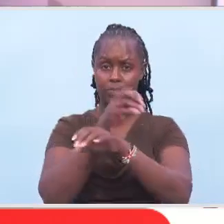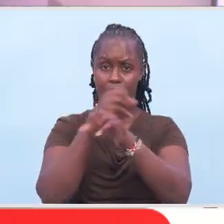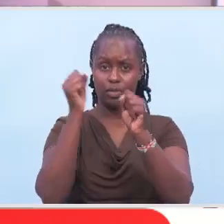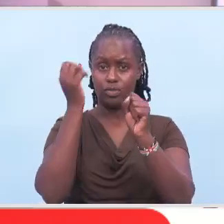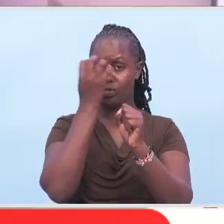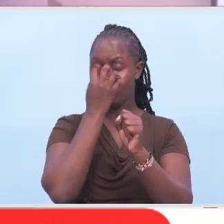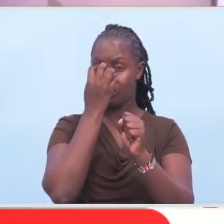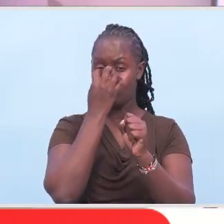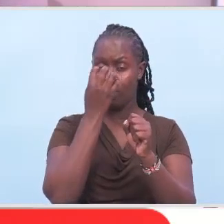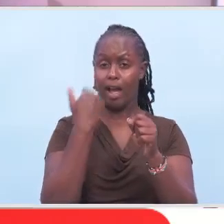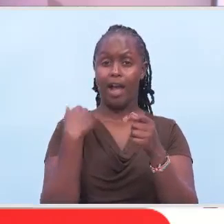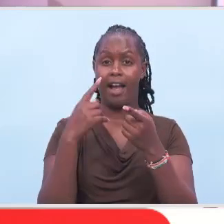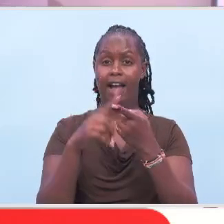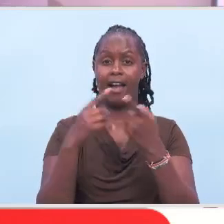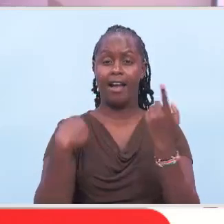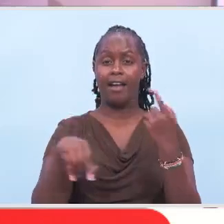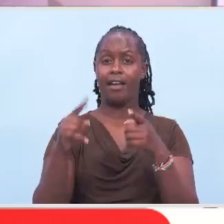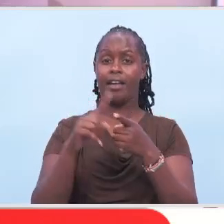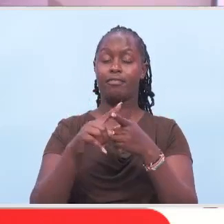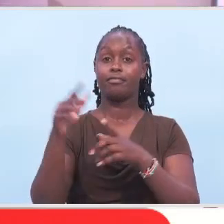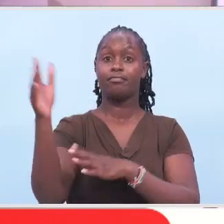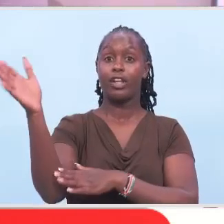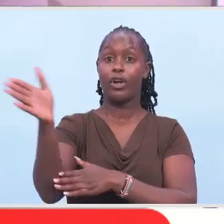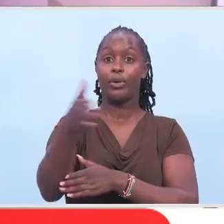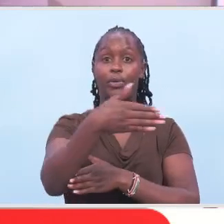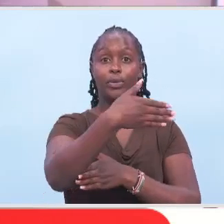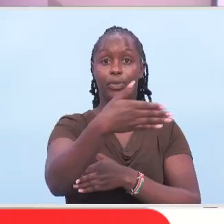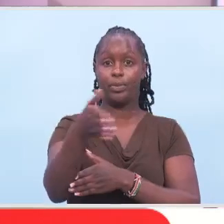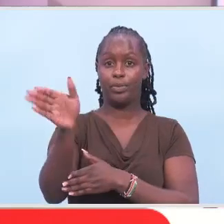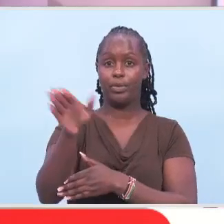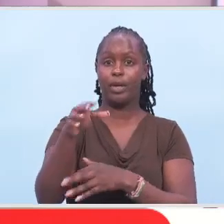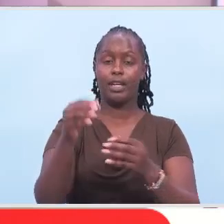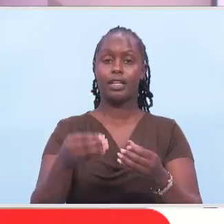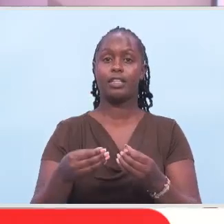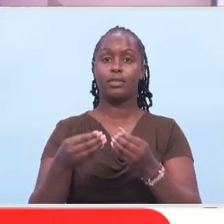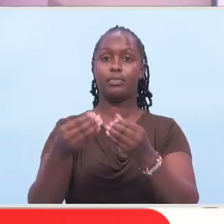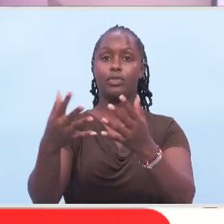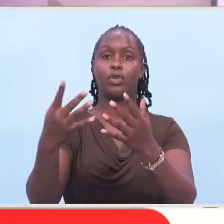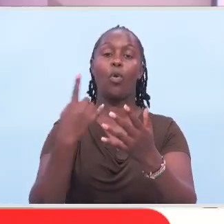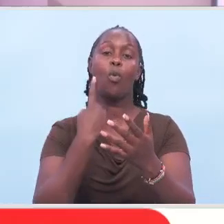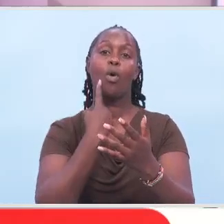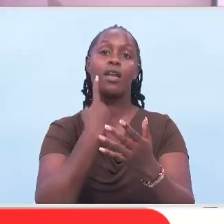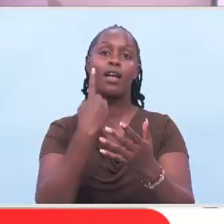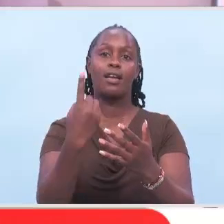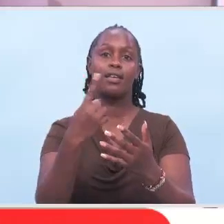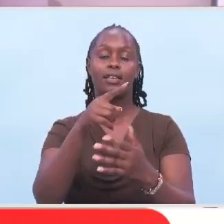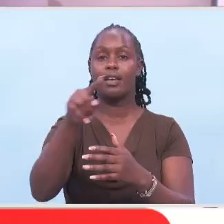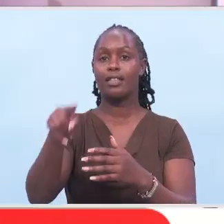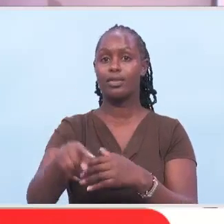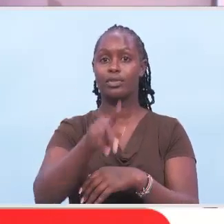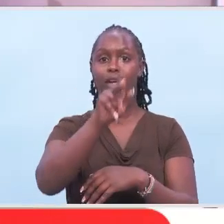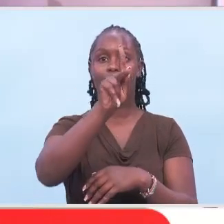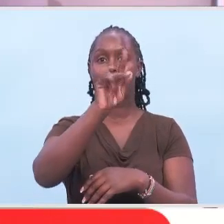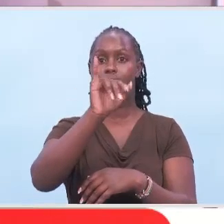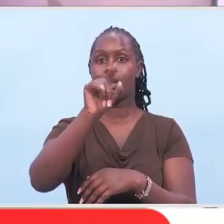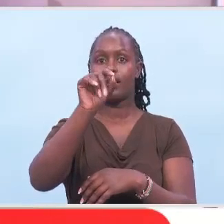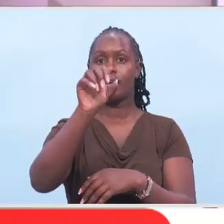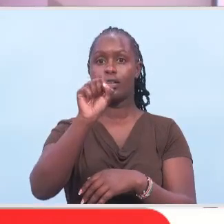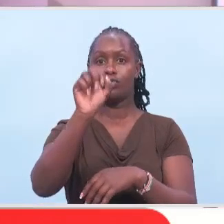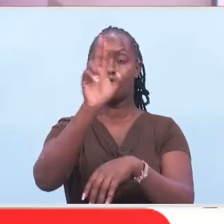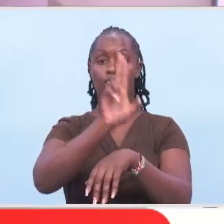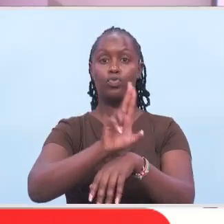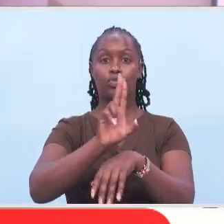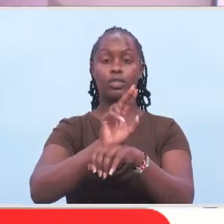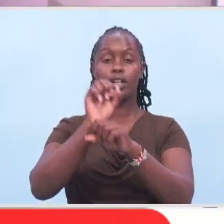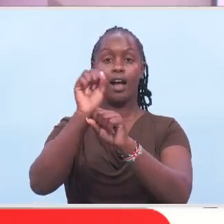Act of the distribution of 100,000 kits to be used by community health promoters on Monday, and the